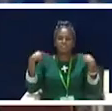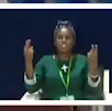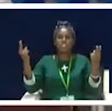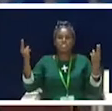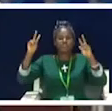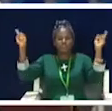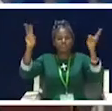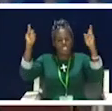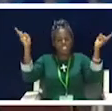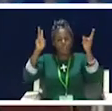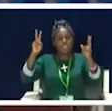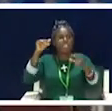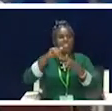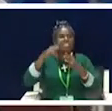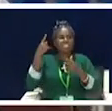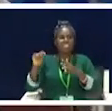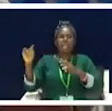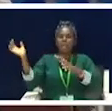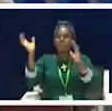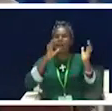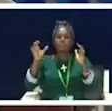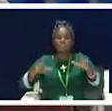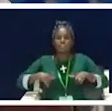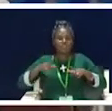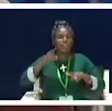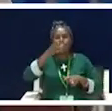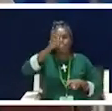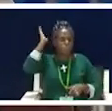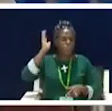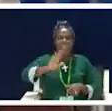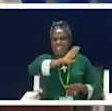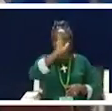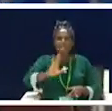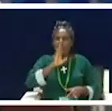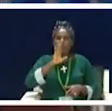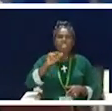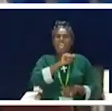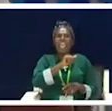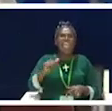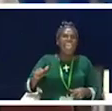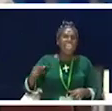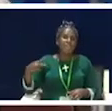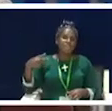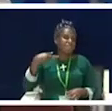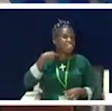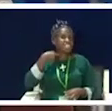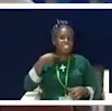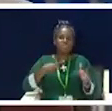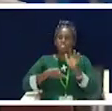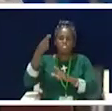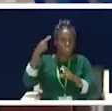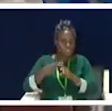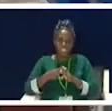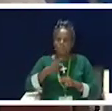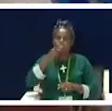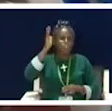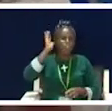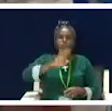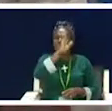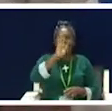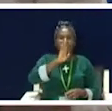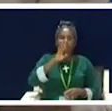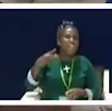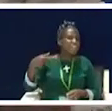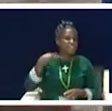Never again will you be a victim. I prophesy to you, never again will you be a victim. In the